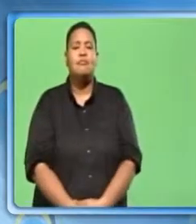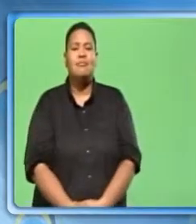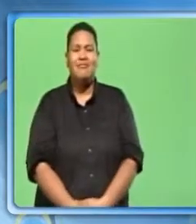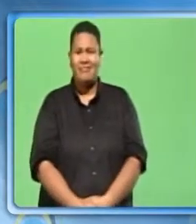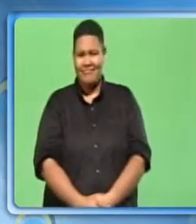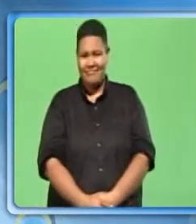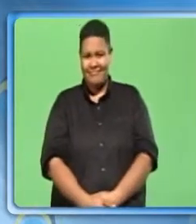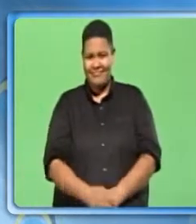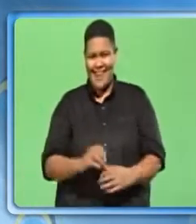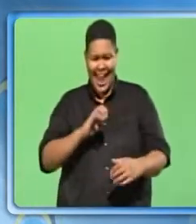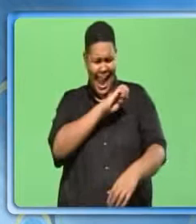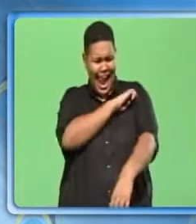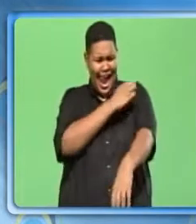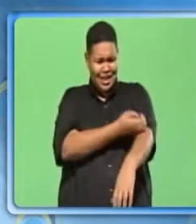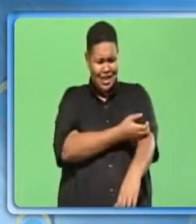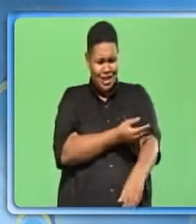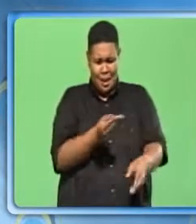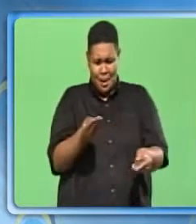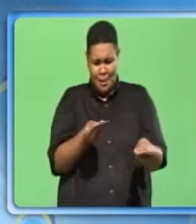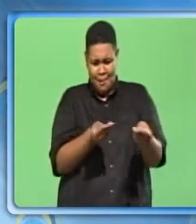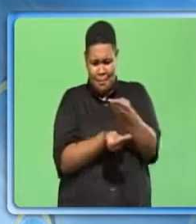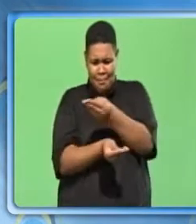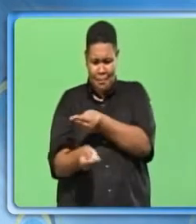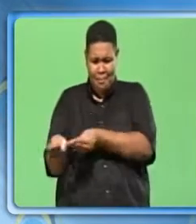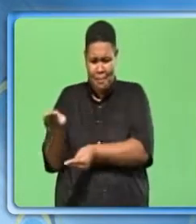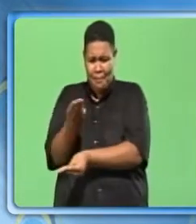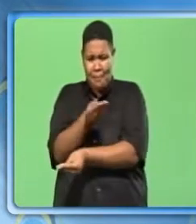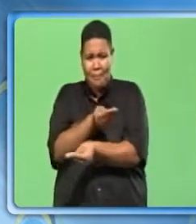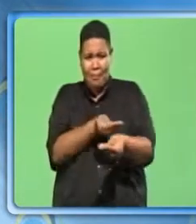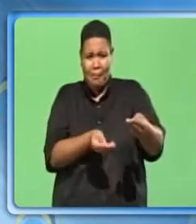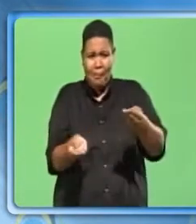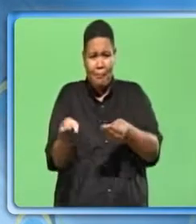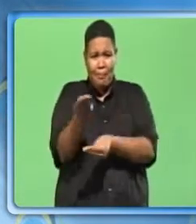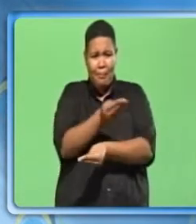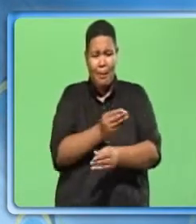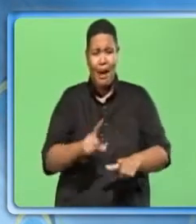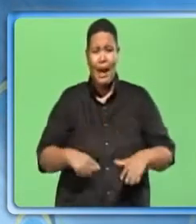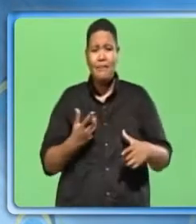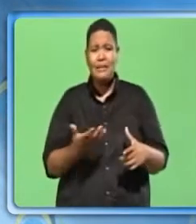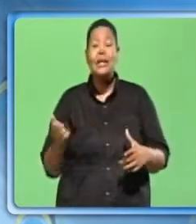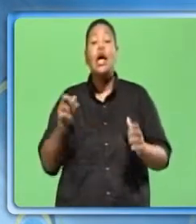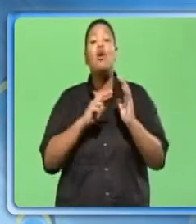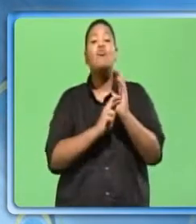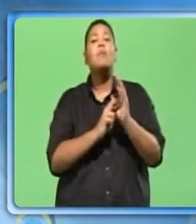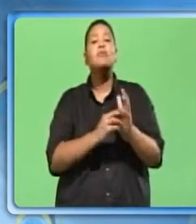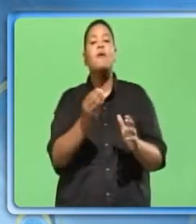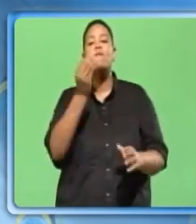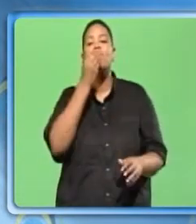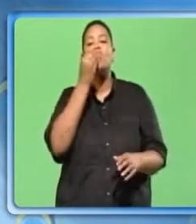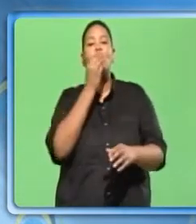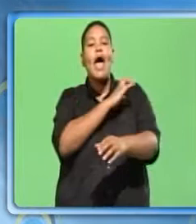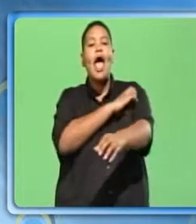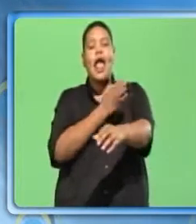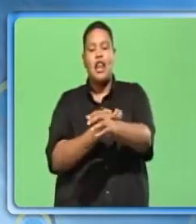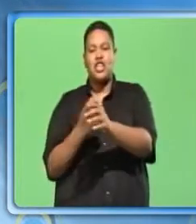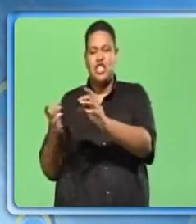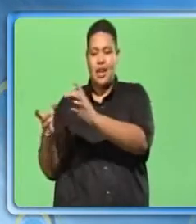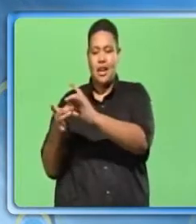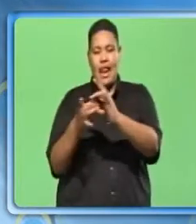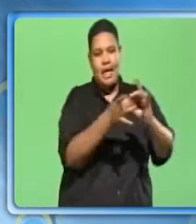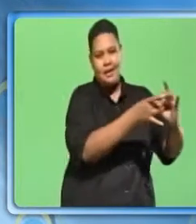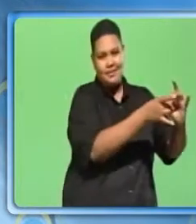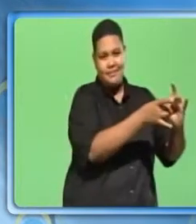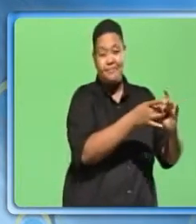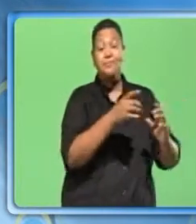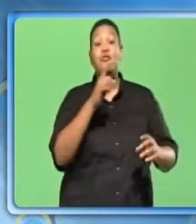How energy passes from one organism to another can be represented by a food energy chain. For example,